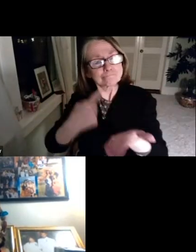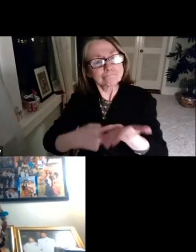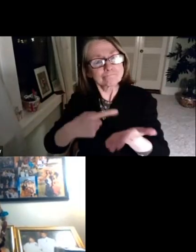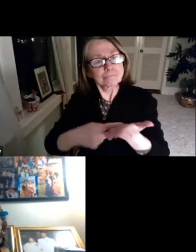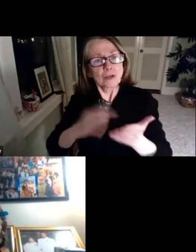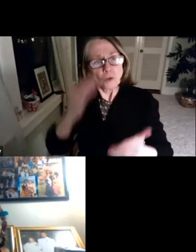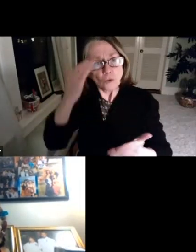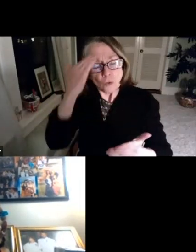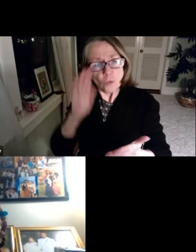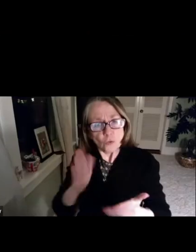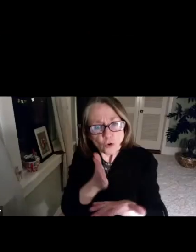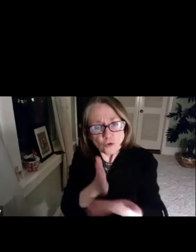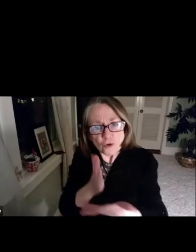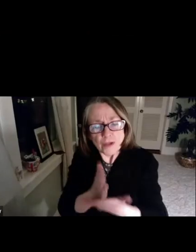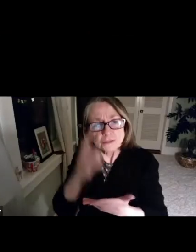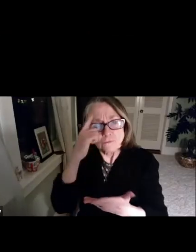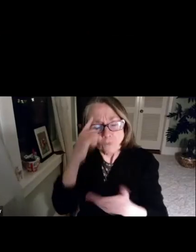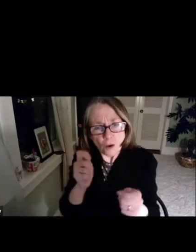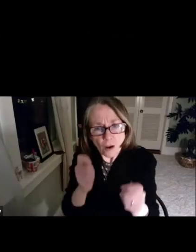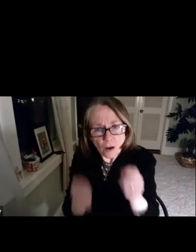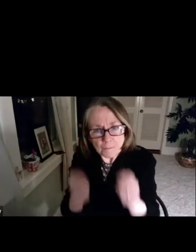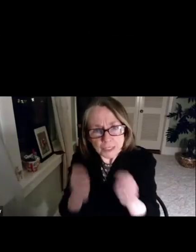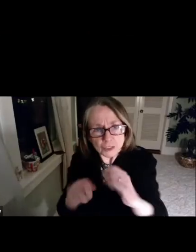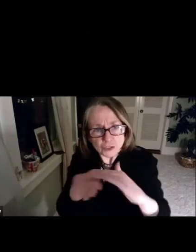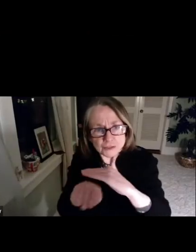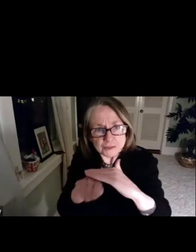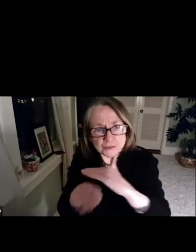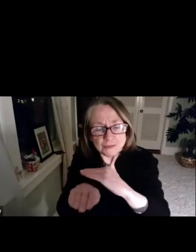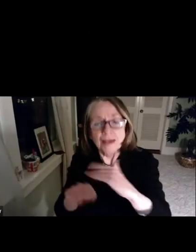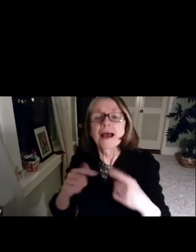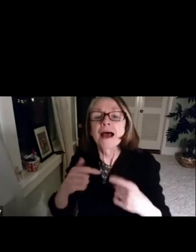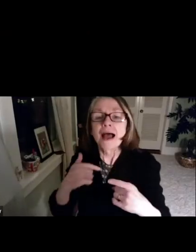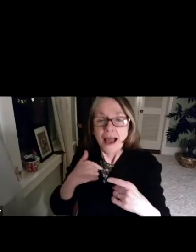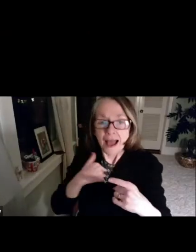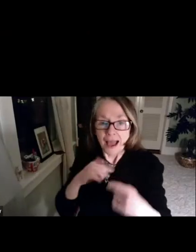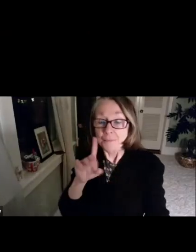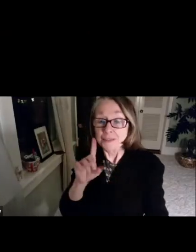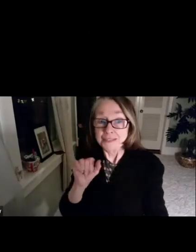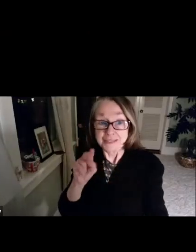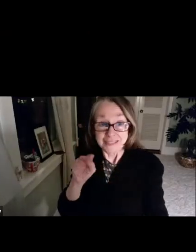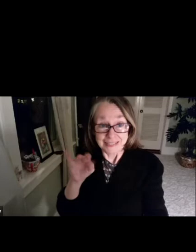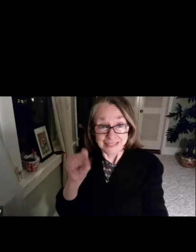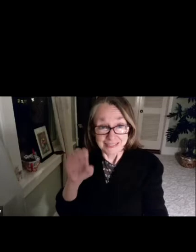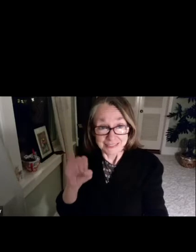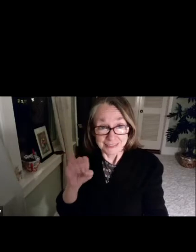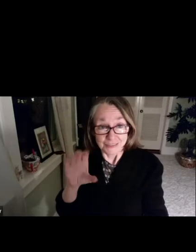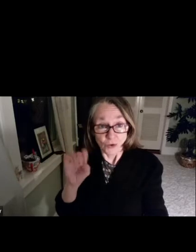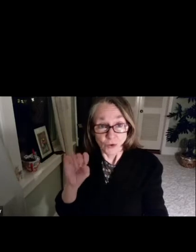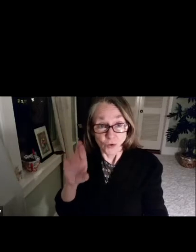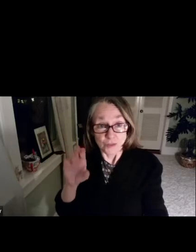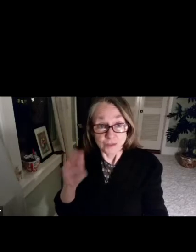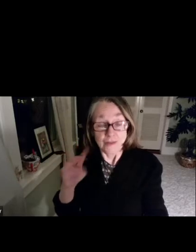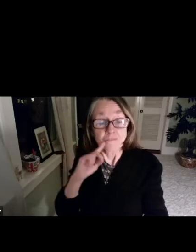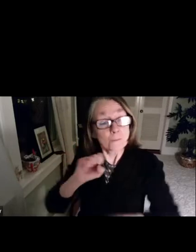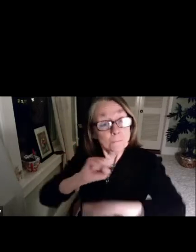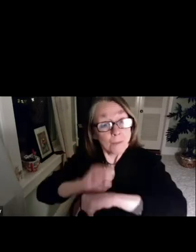them. I'm Denise Corson. I'm with the Employment Committee. And I'd like to introduce you to a few people from